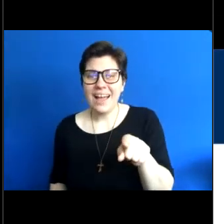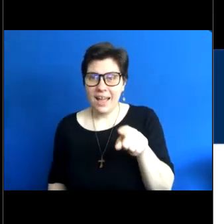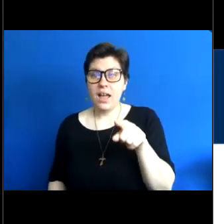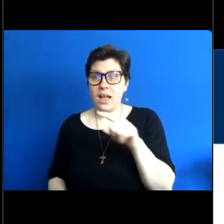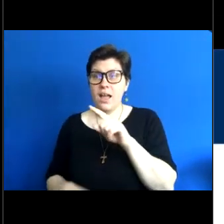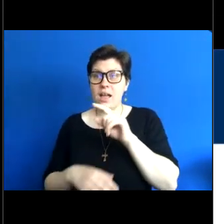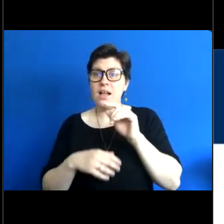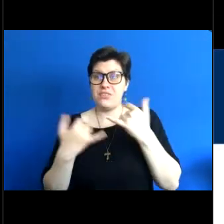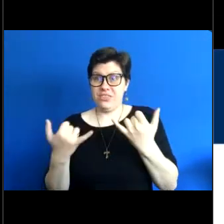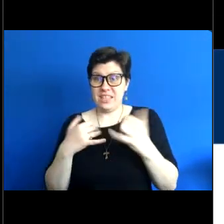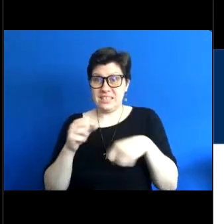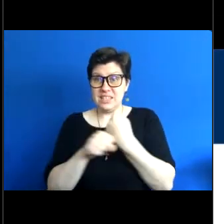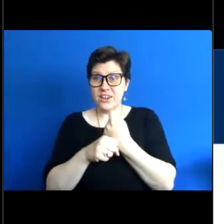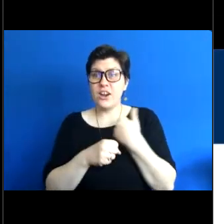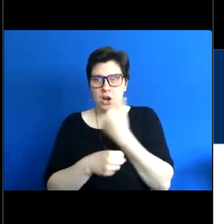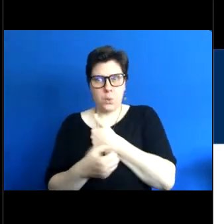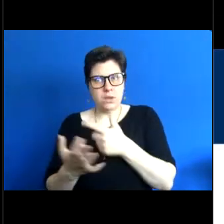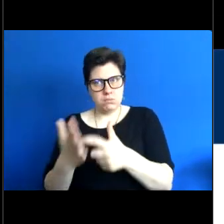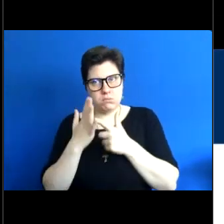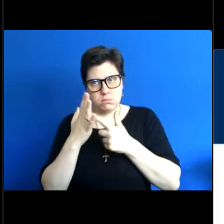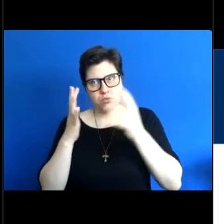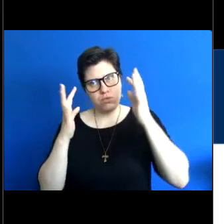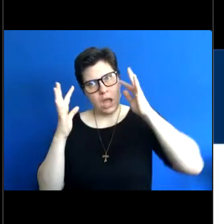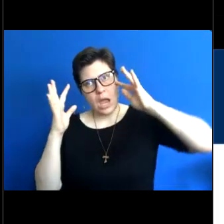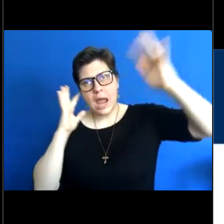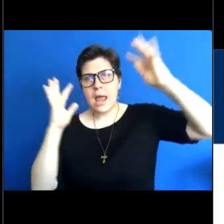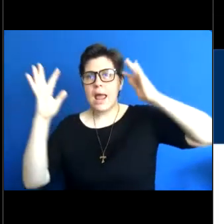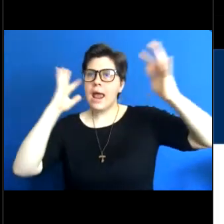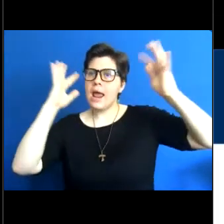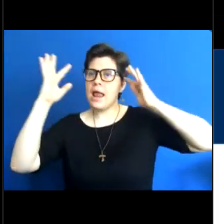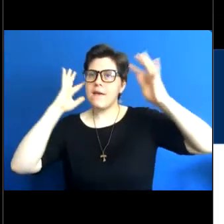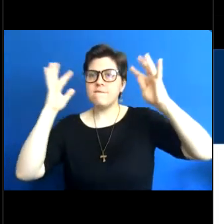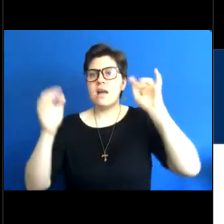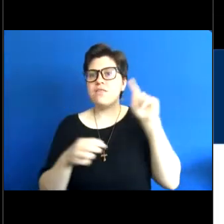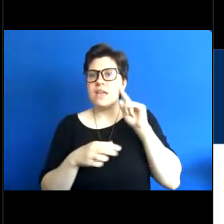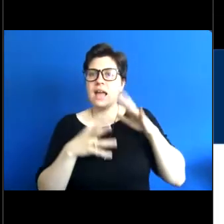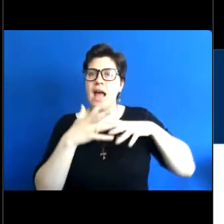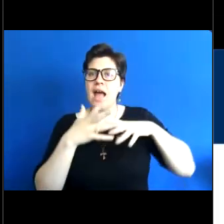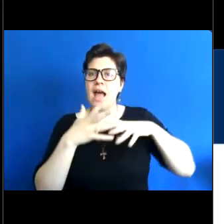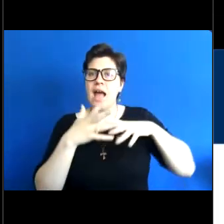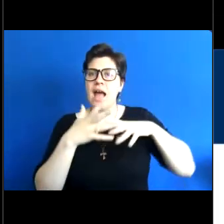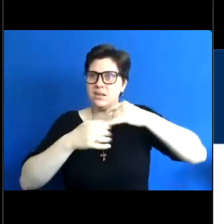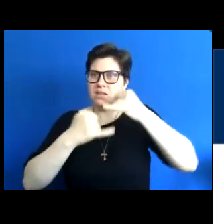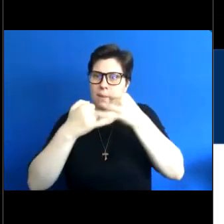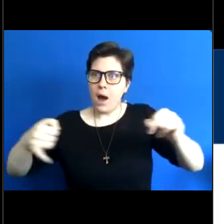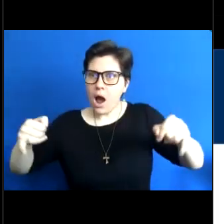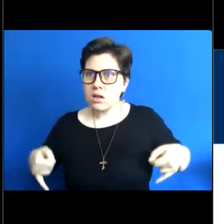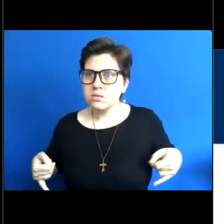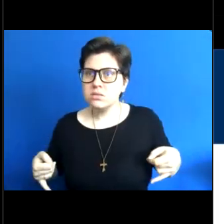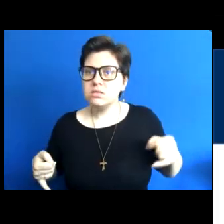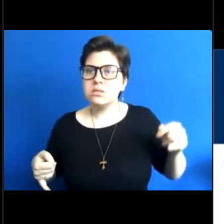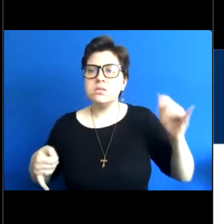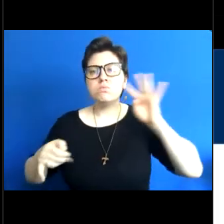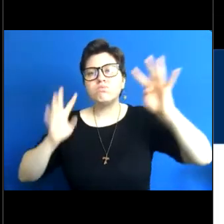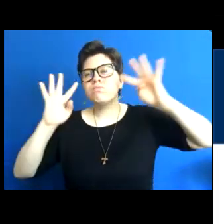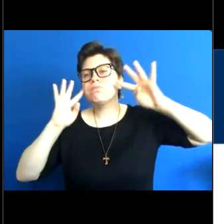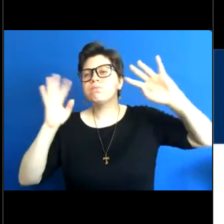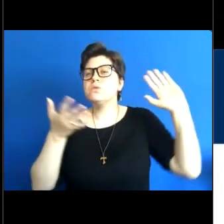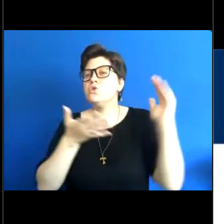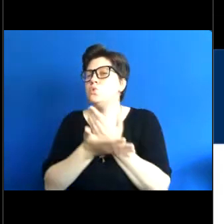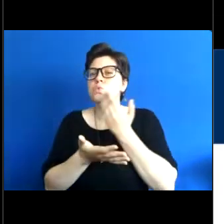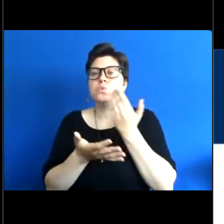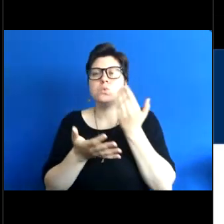think creatively. This is a time to really think outside of the box and to really brainstorm new and creative